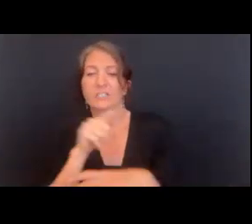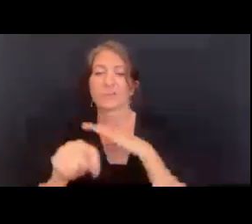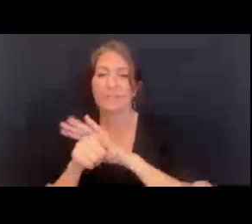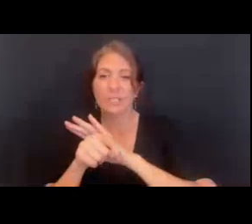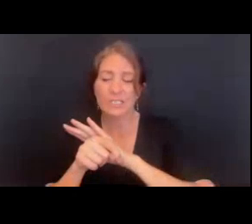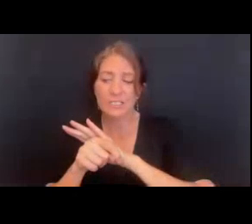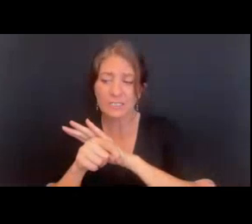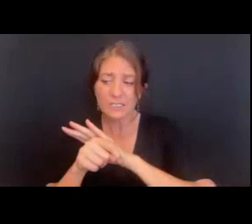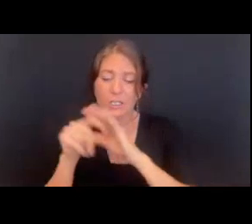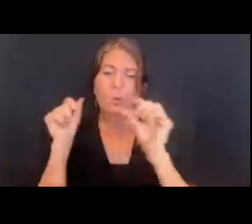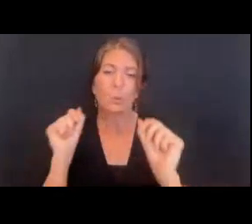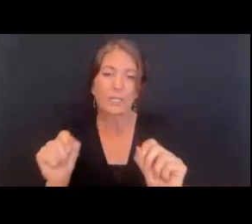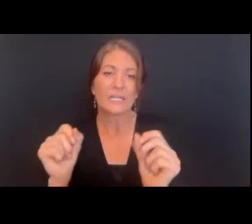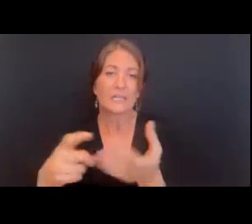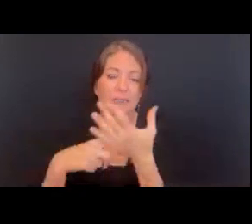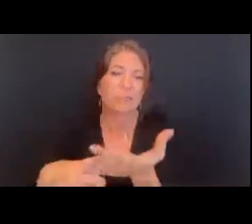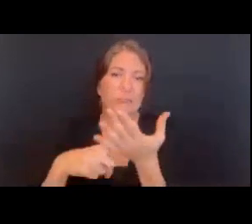gets help.